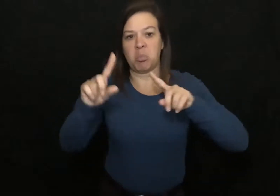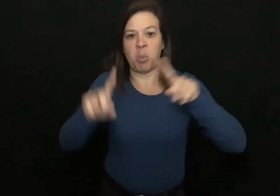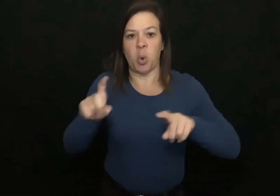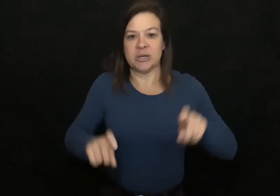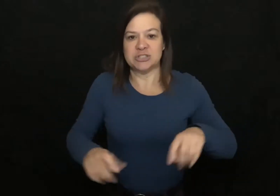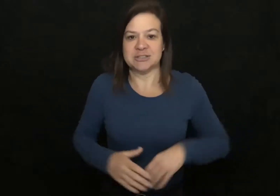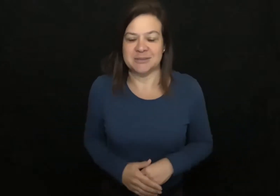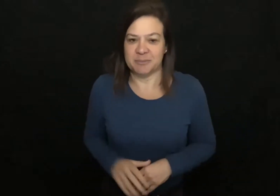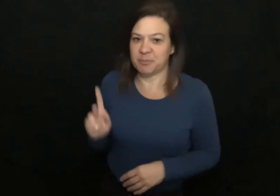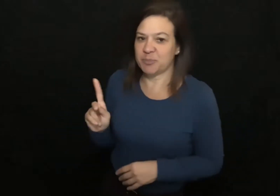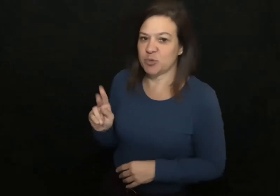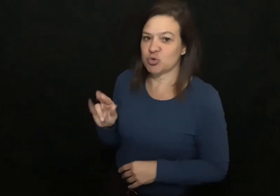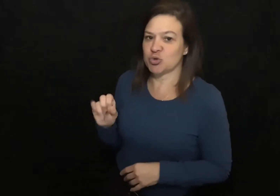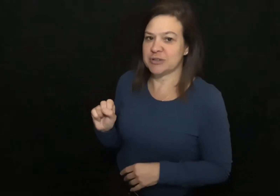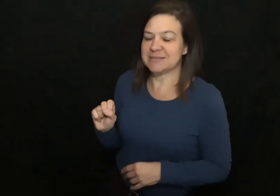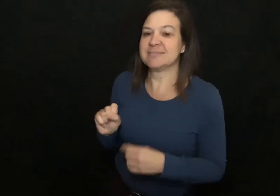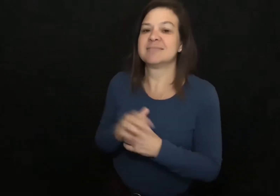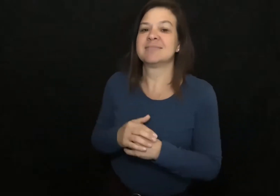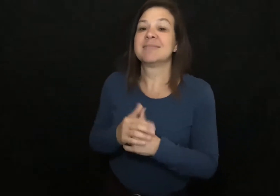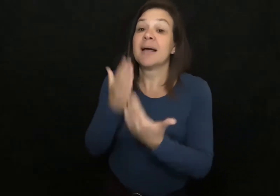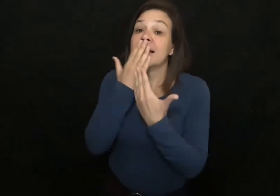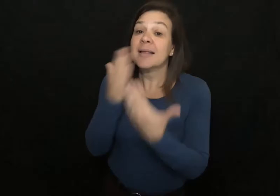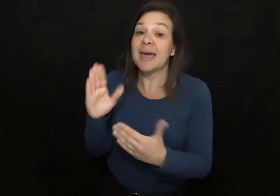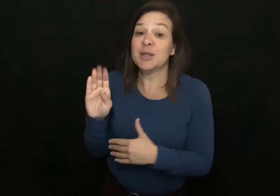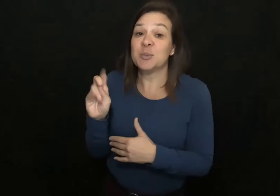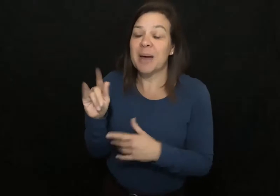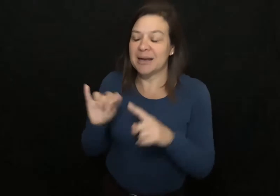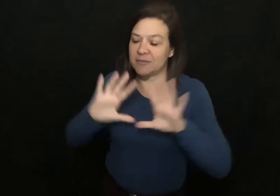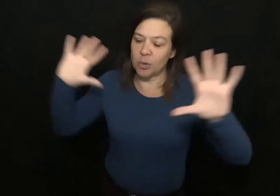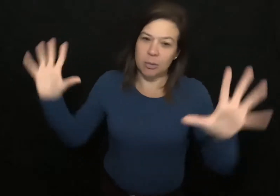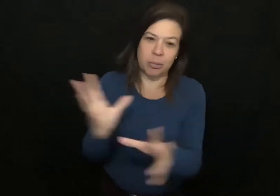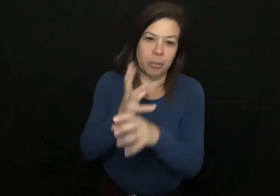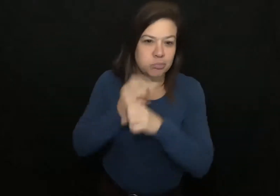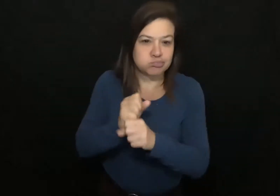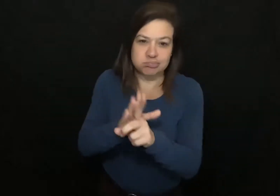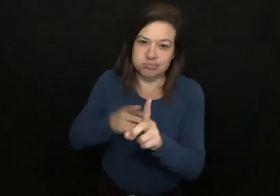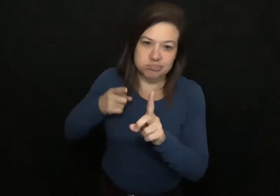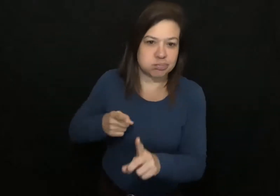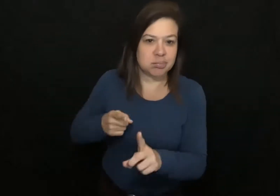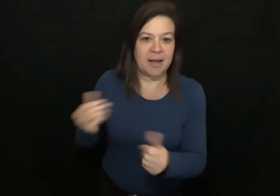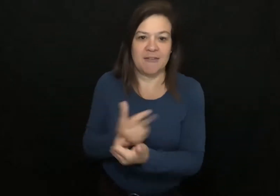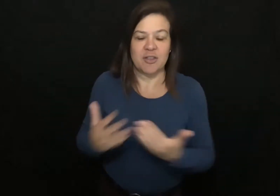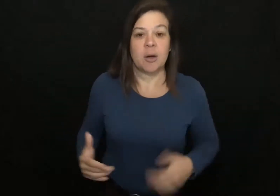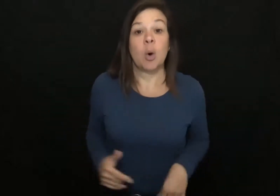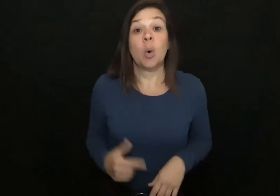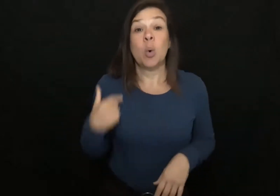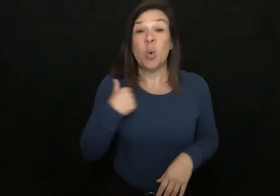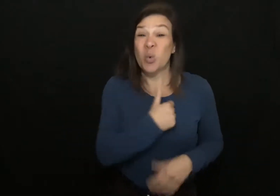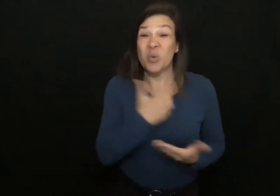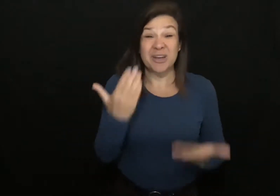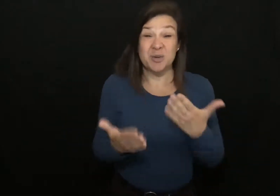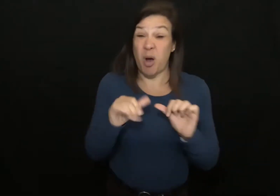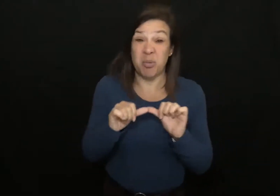Betty, thank you so much for summing that all up for us. There were we could probably do